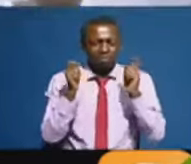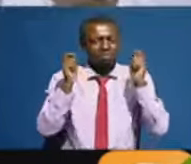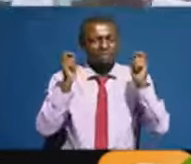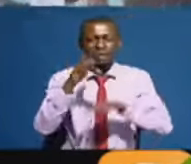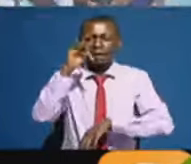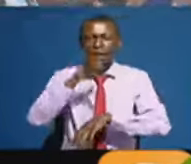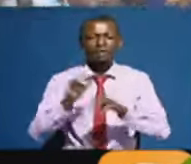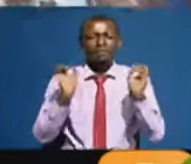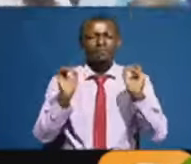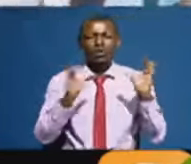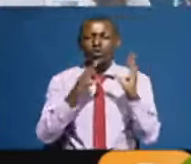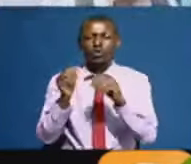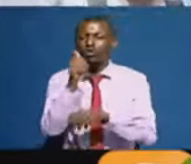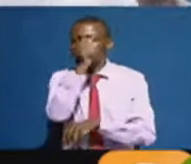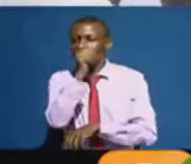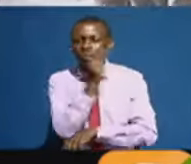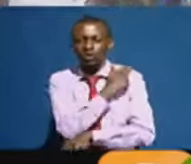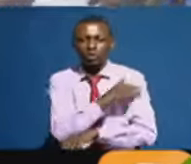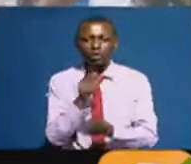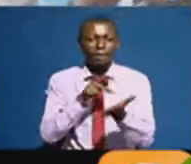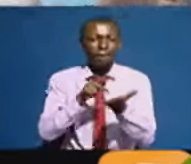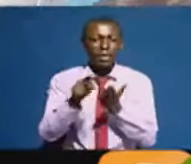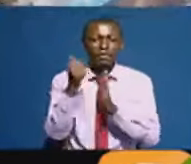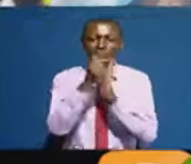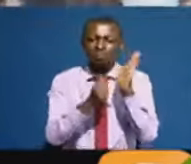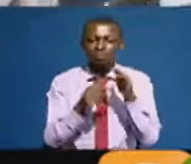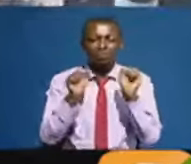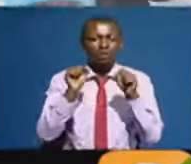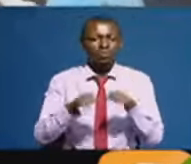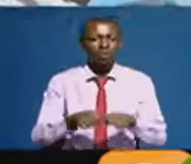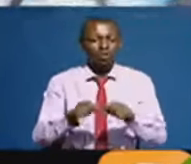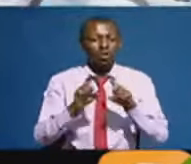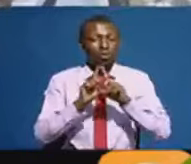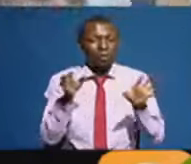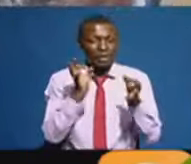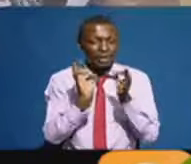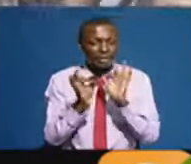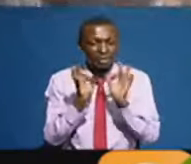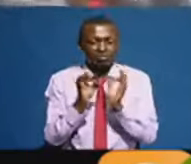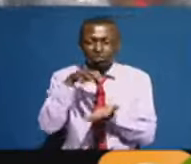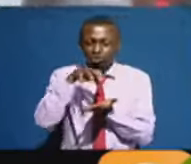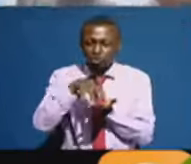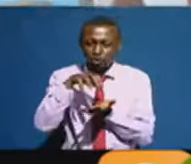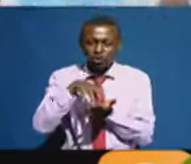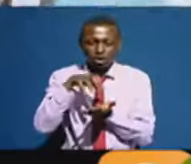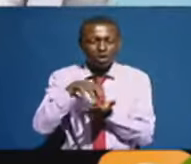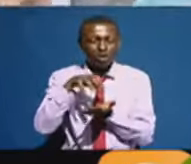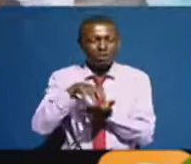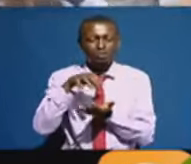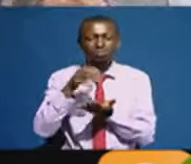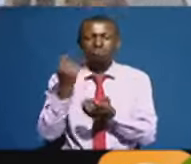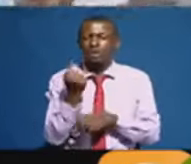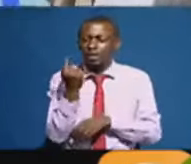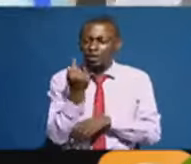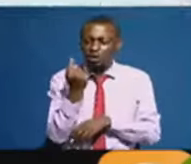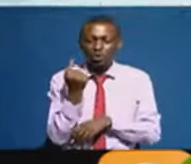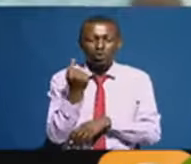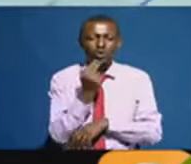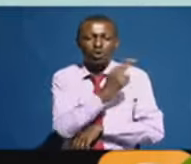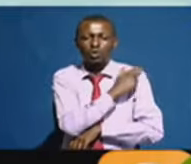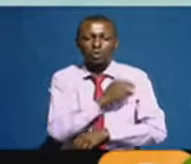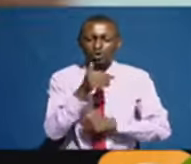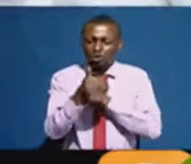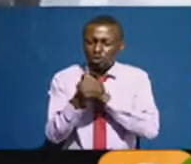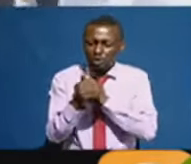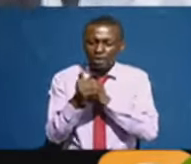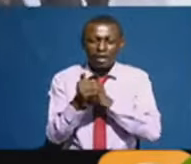because I can go to a private hospital and be able to pay for the service. But what if you are in a desperate situation where the nearest hospital is one that may